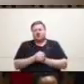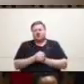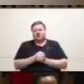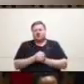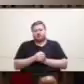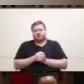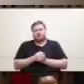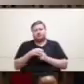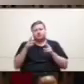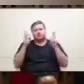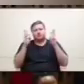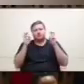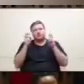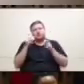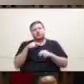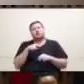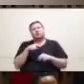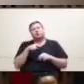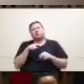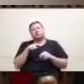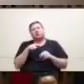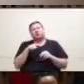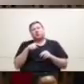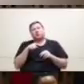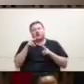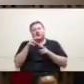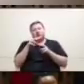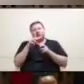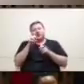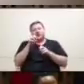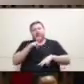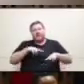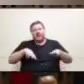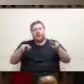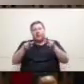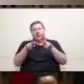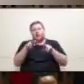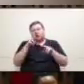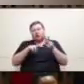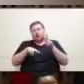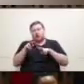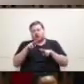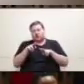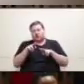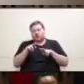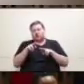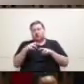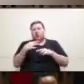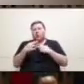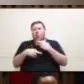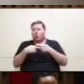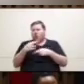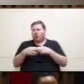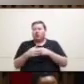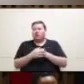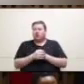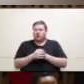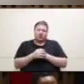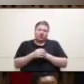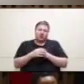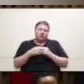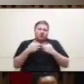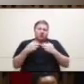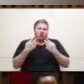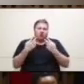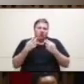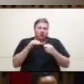the issue of the evaluation role, we have started to implement the new evaluation role effectively from July